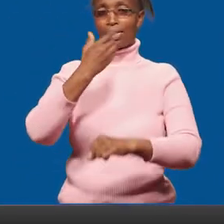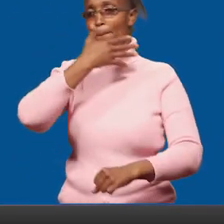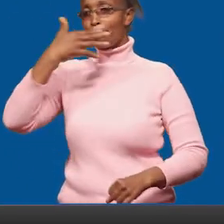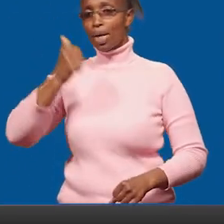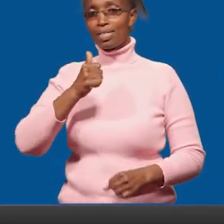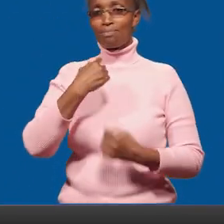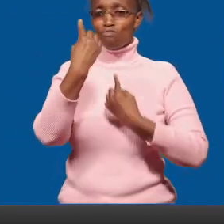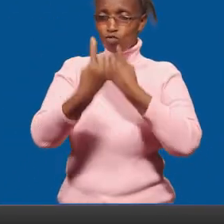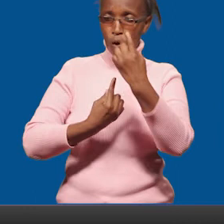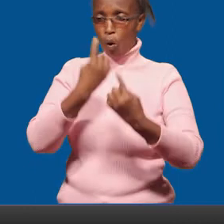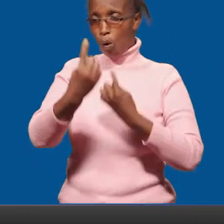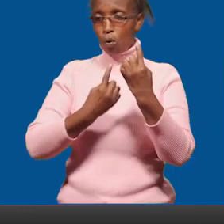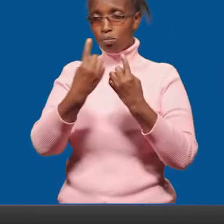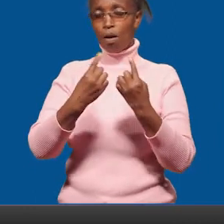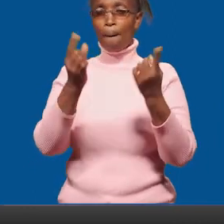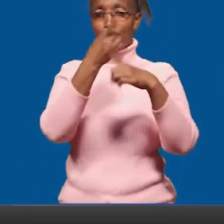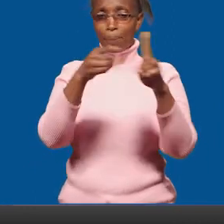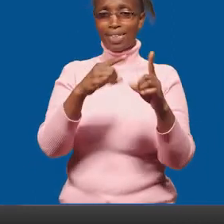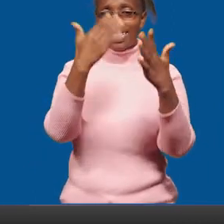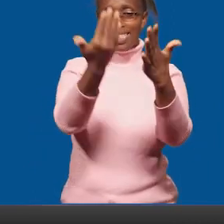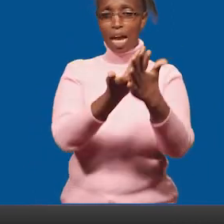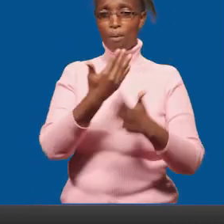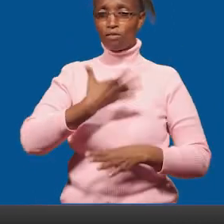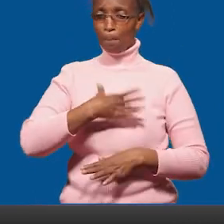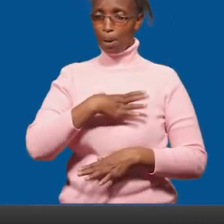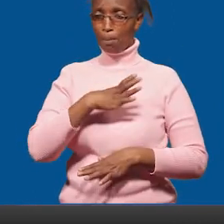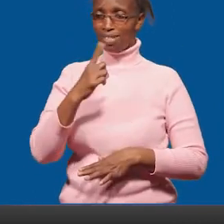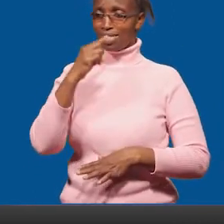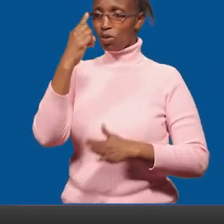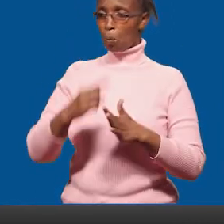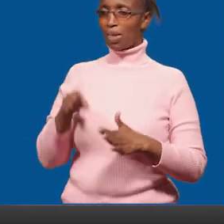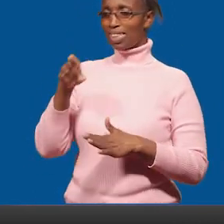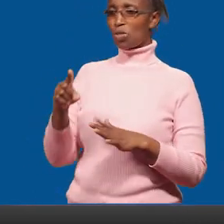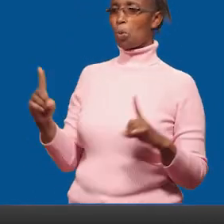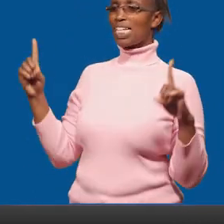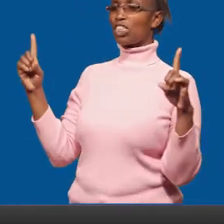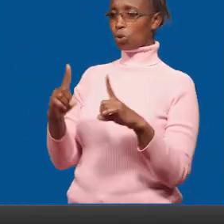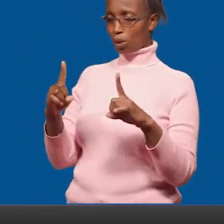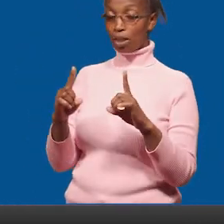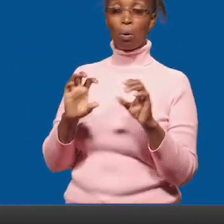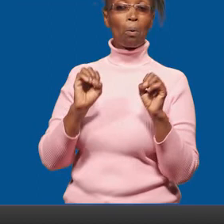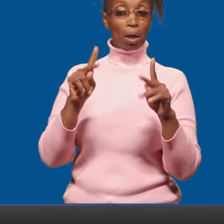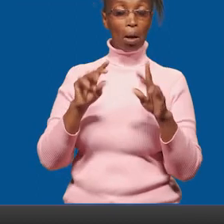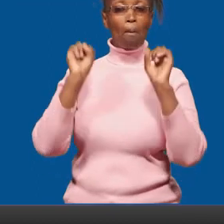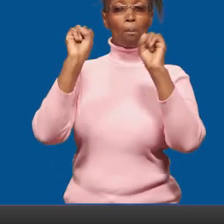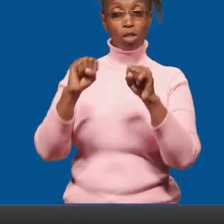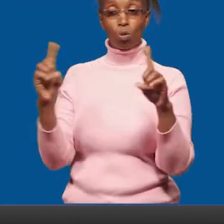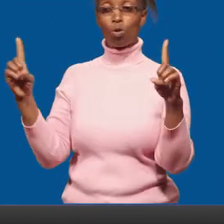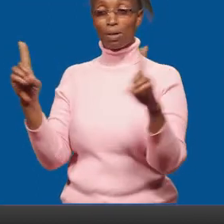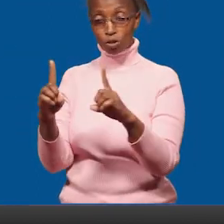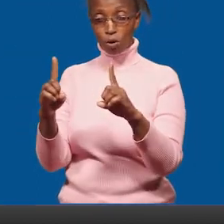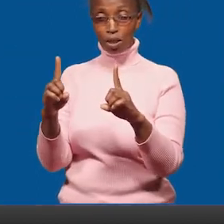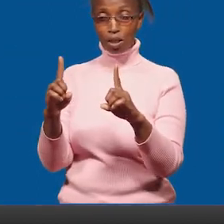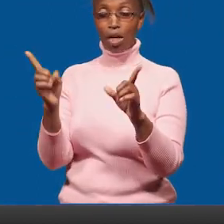the best speech ever. Although some of our colleagues are saying it was the shortest speech, it might be short in